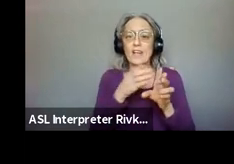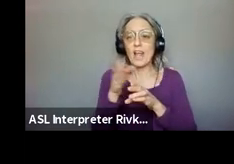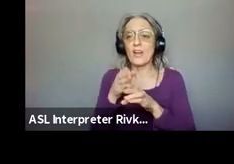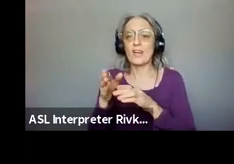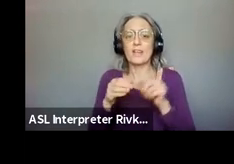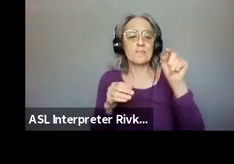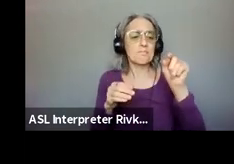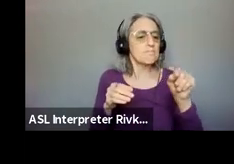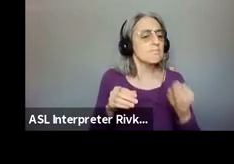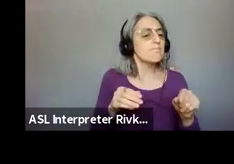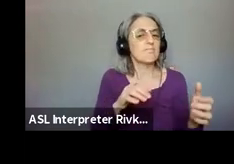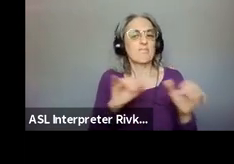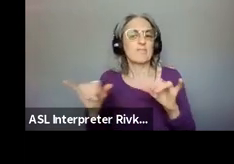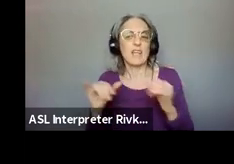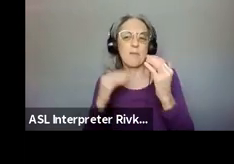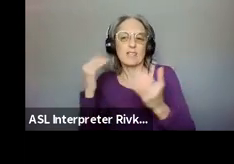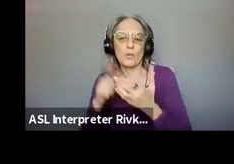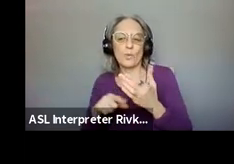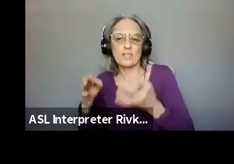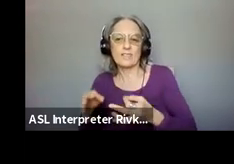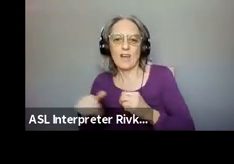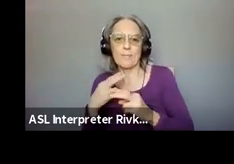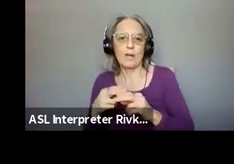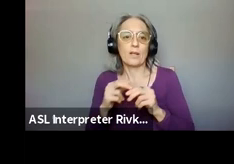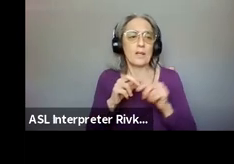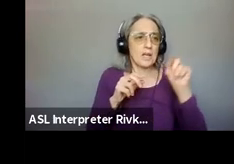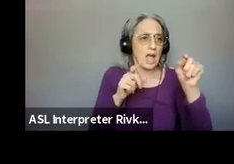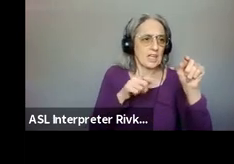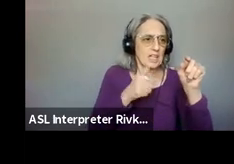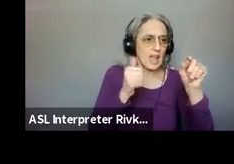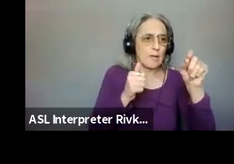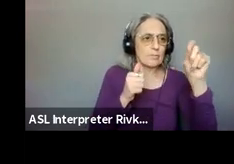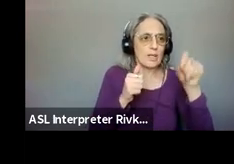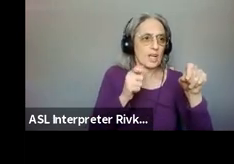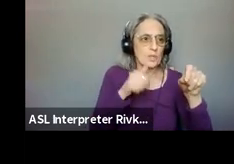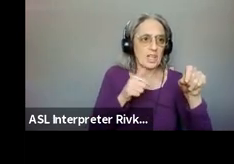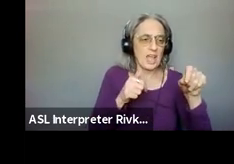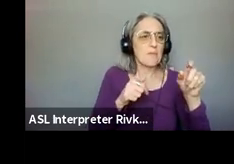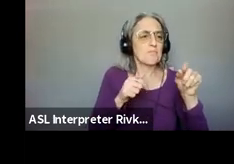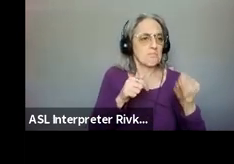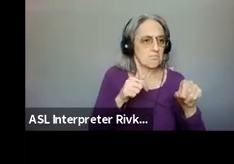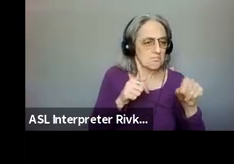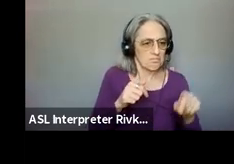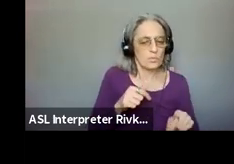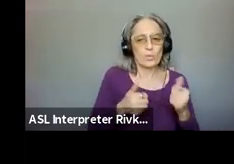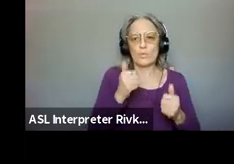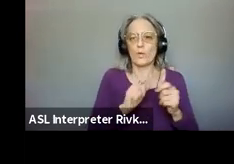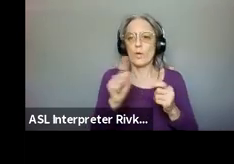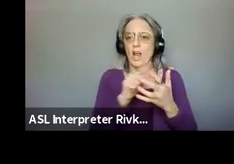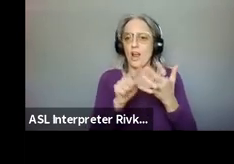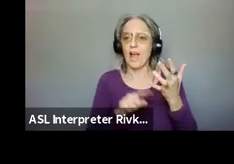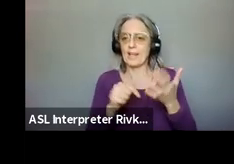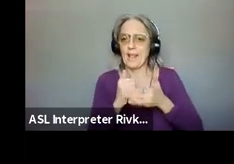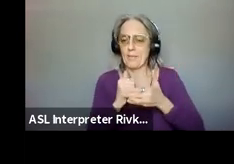areas the ward actually needs assistance with versus what areas they don't need assistance with, or they need very minimal assistance with. And so that can help you craft a